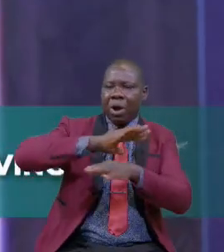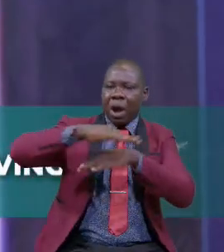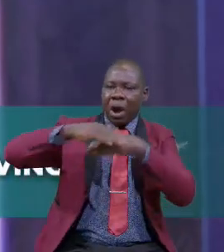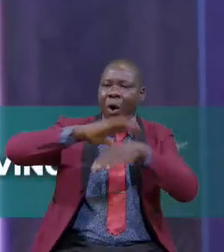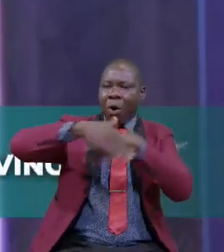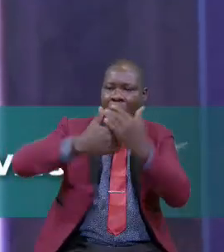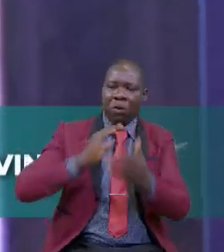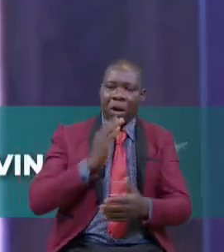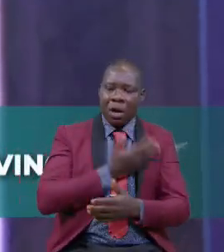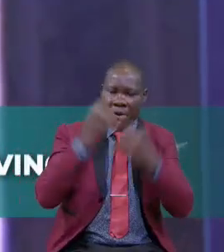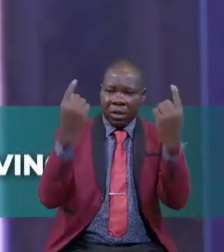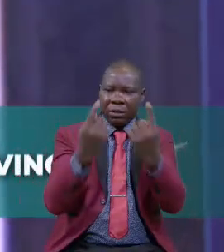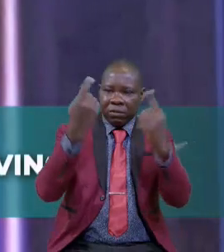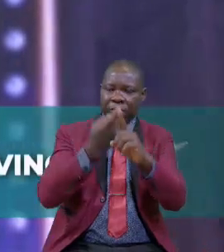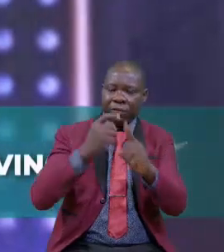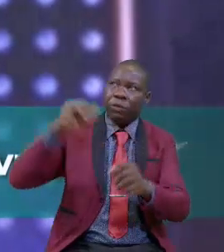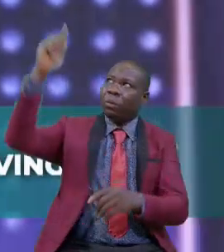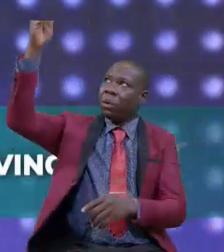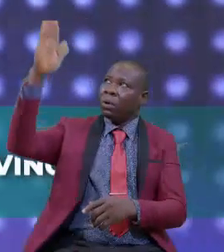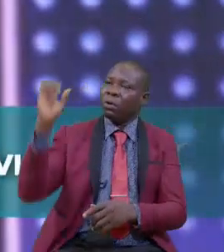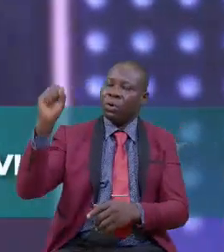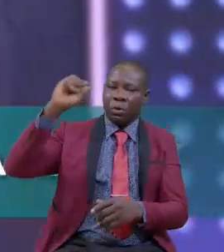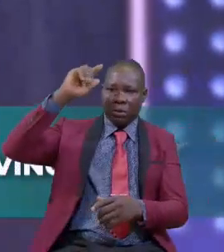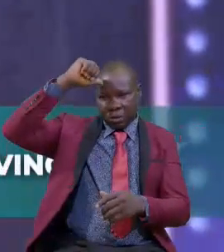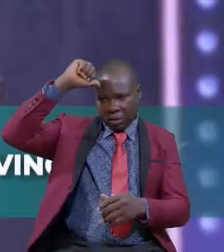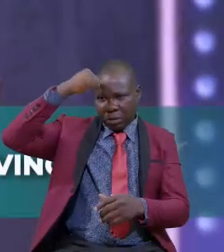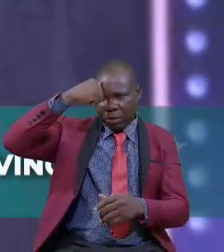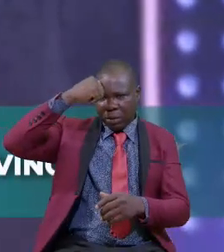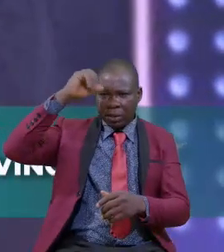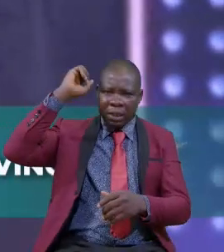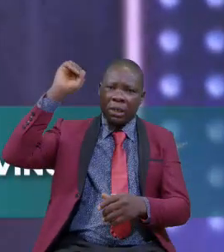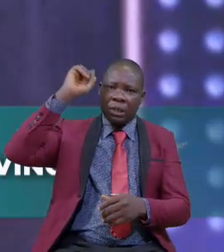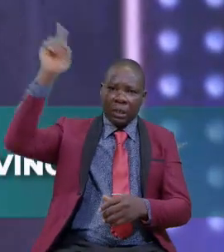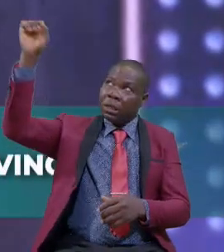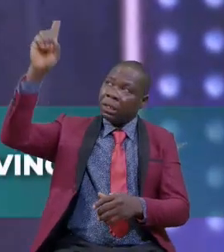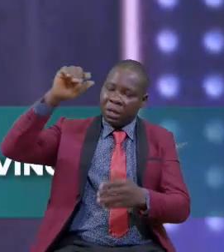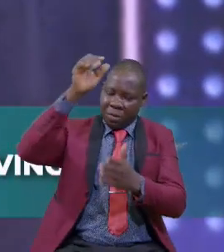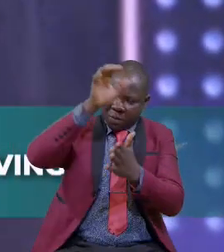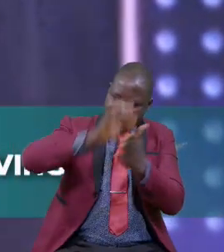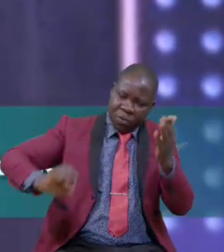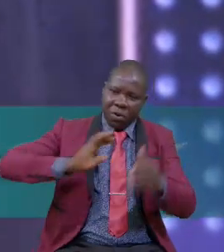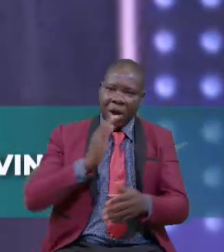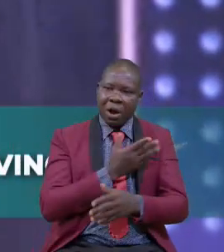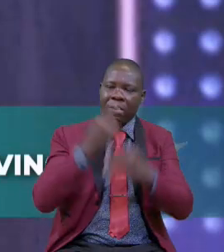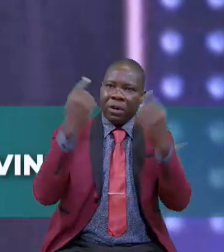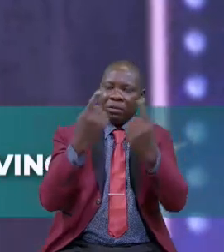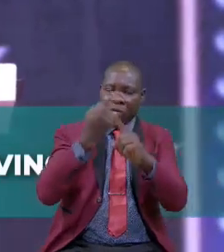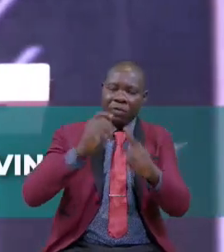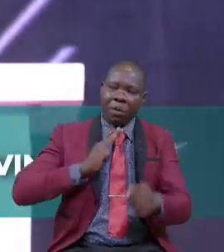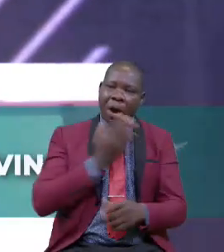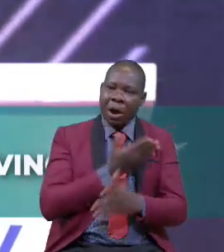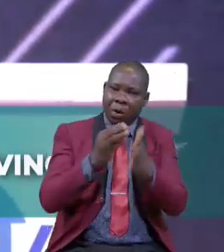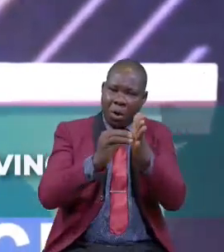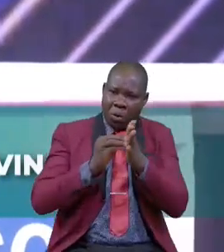remembrance. He blots out our sin from our own remembrance. He blots out our sin